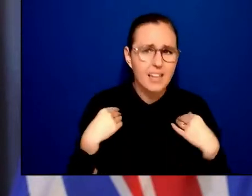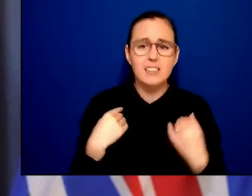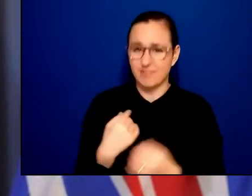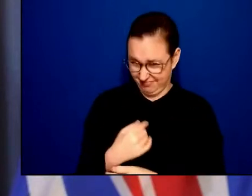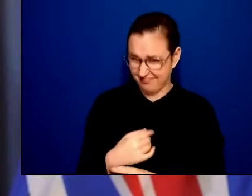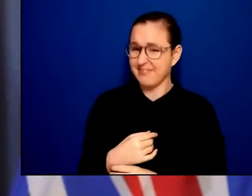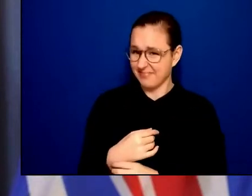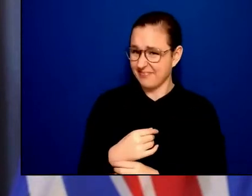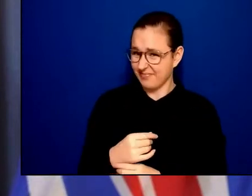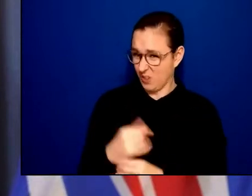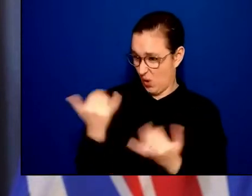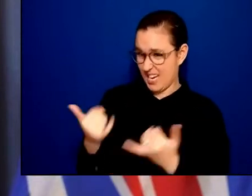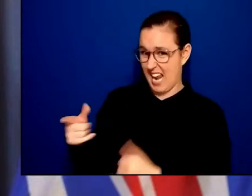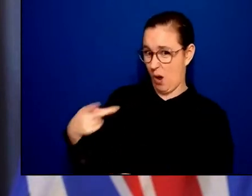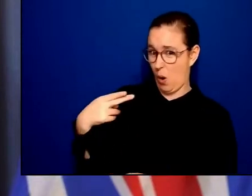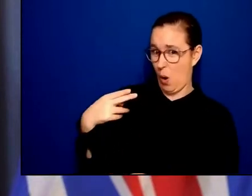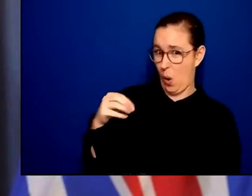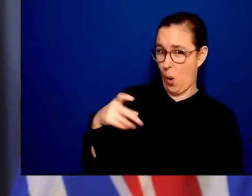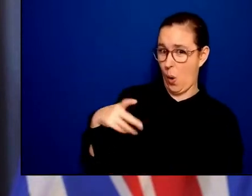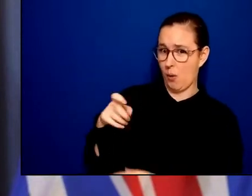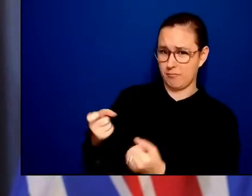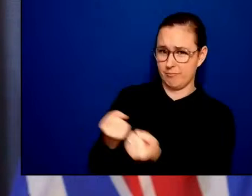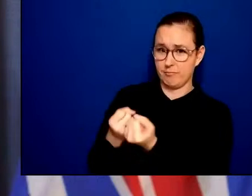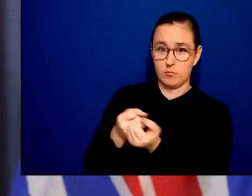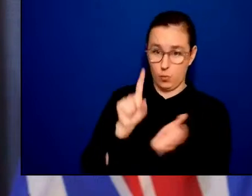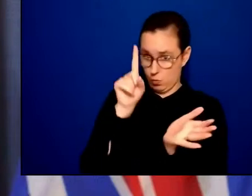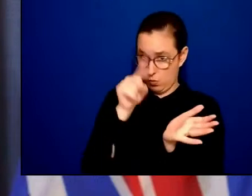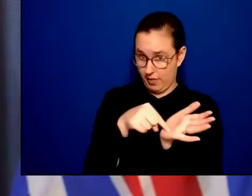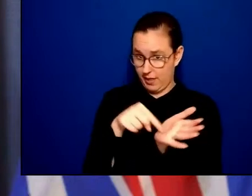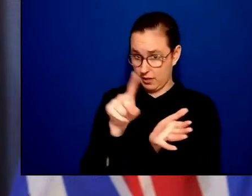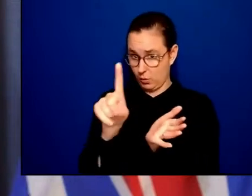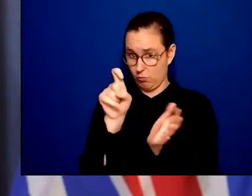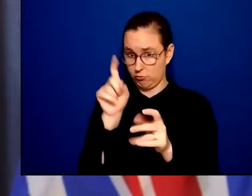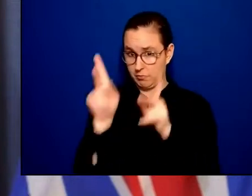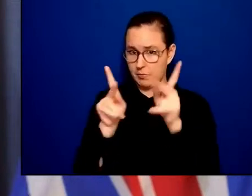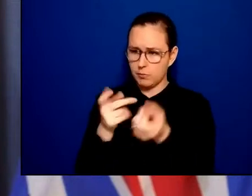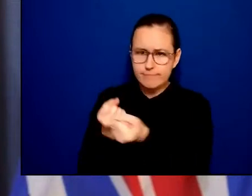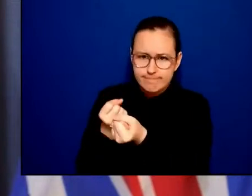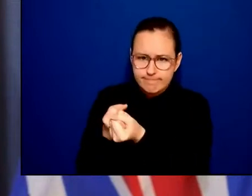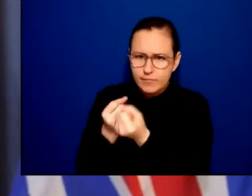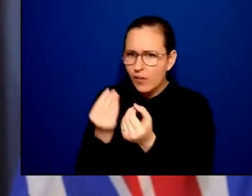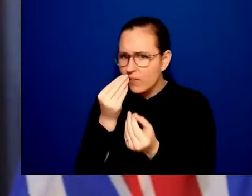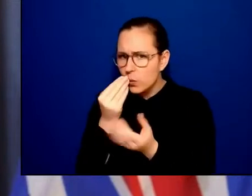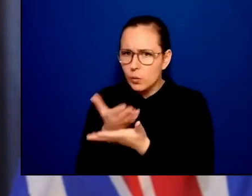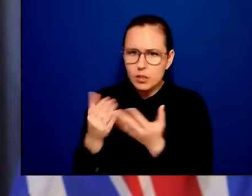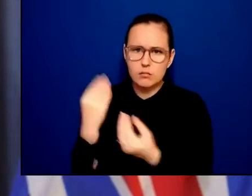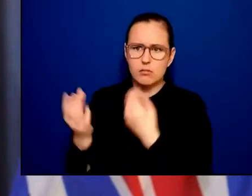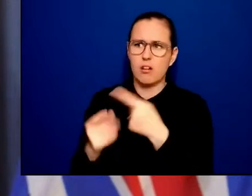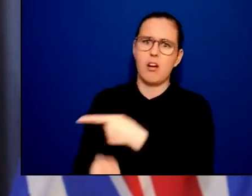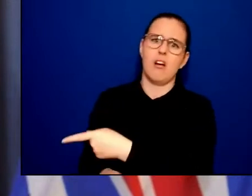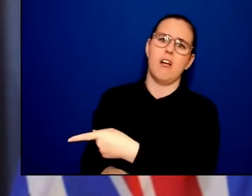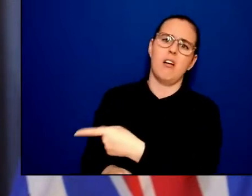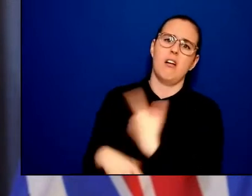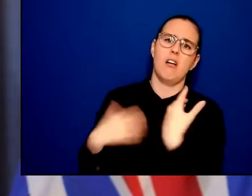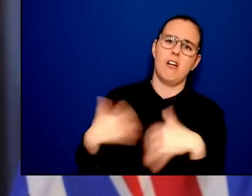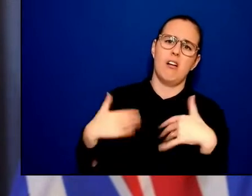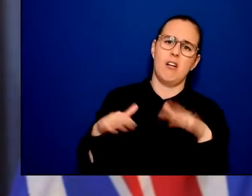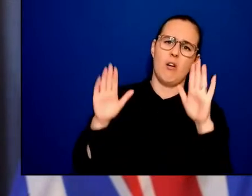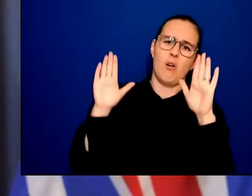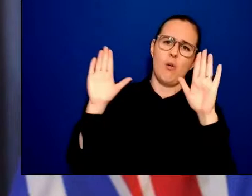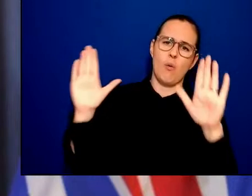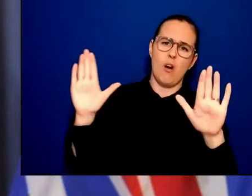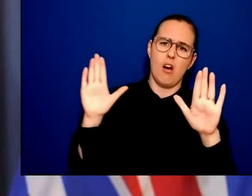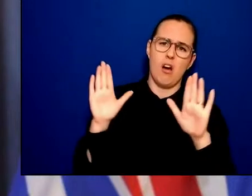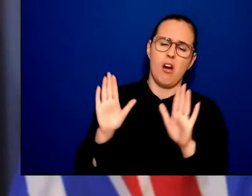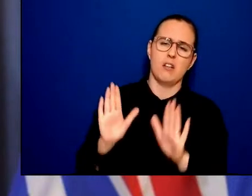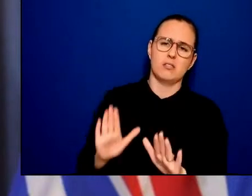people are being fed. They're doing an absolutely incredible job, and our key priority is to ensure that the supplies are in there so that people do